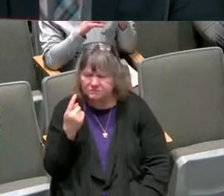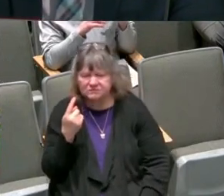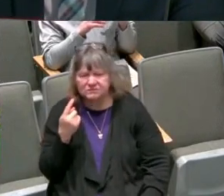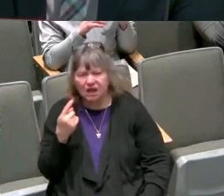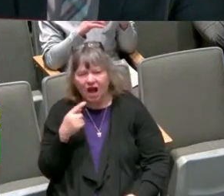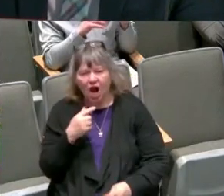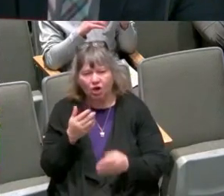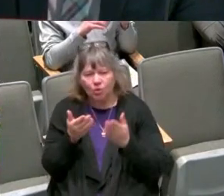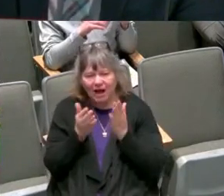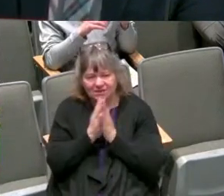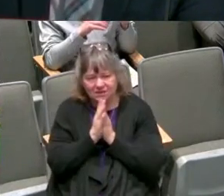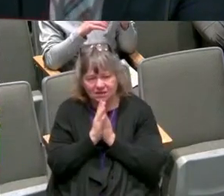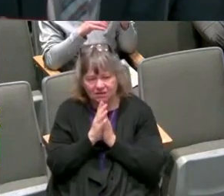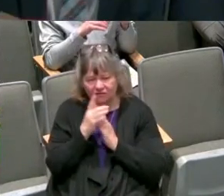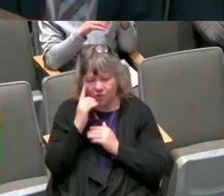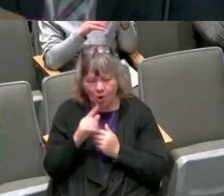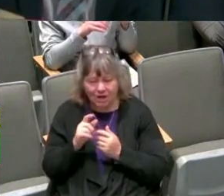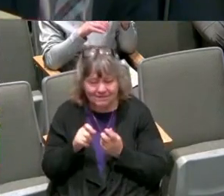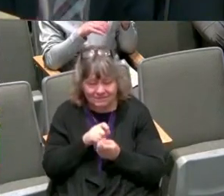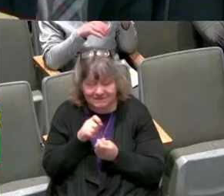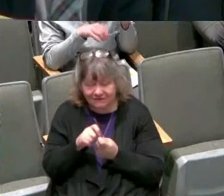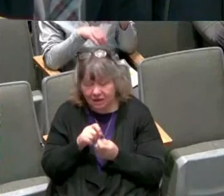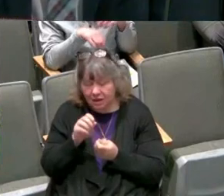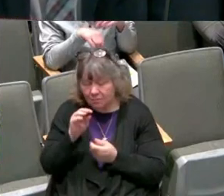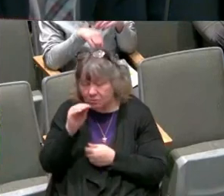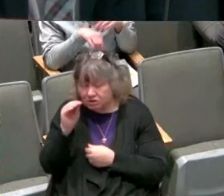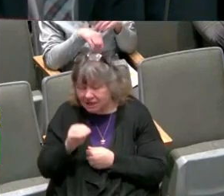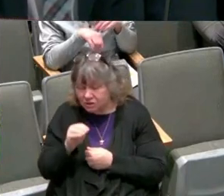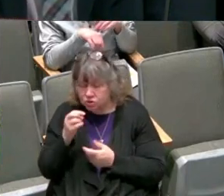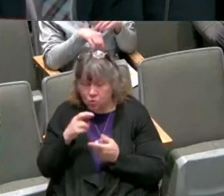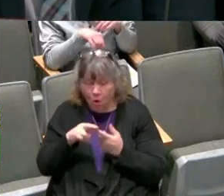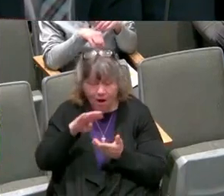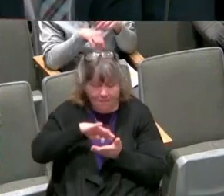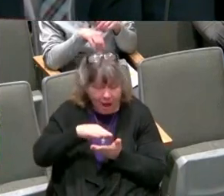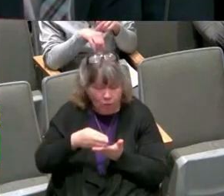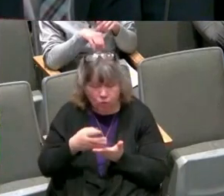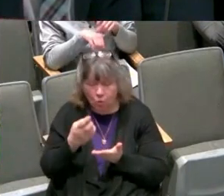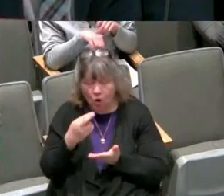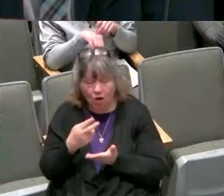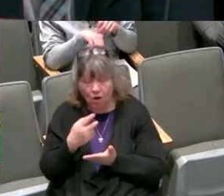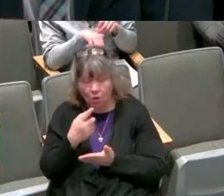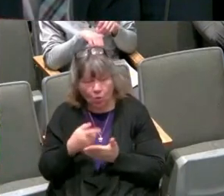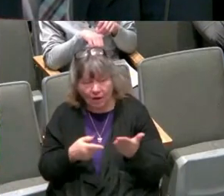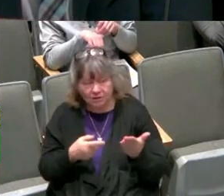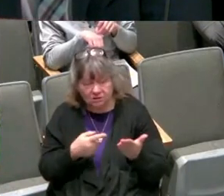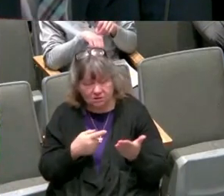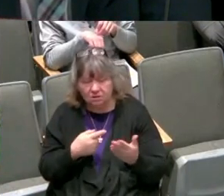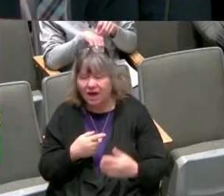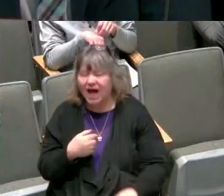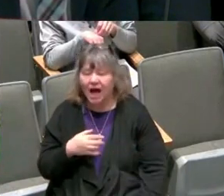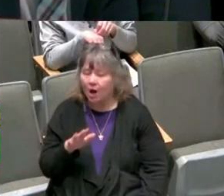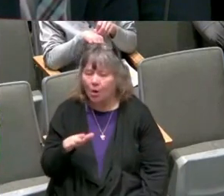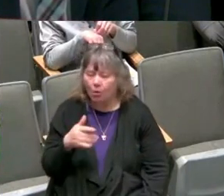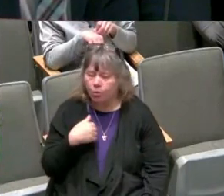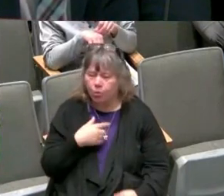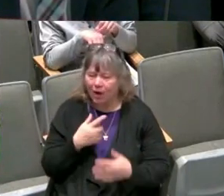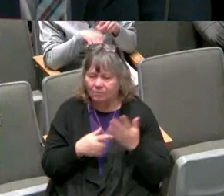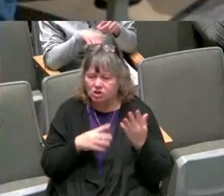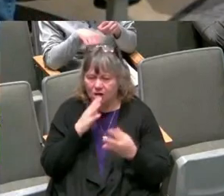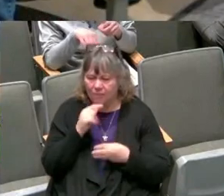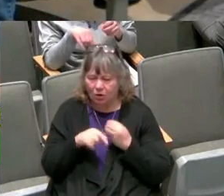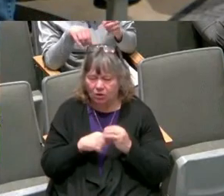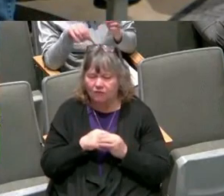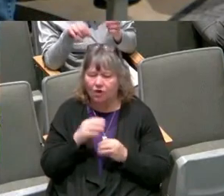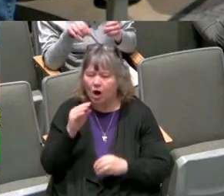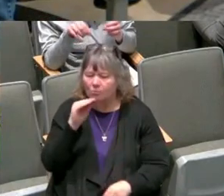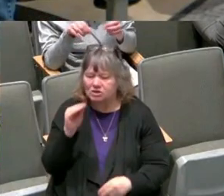are you asking like for a specific percentage or an amount or so or what what we're looking at for an Inc for for